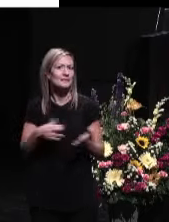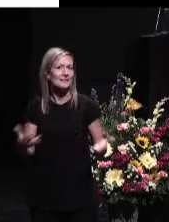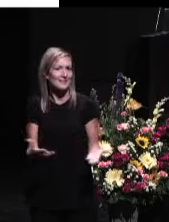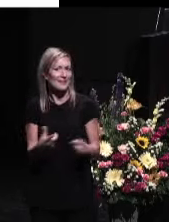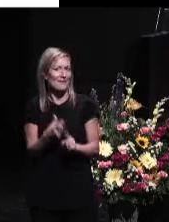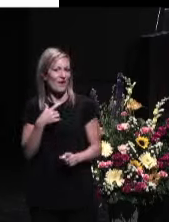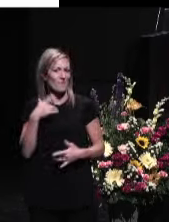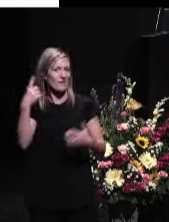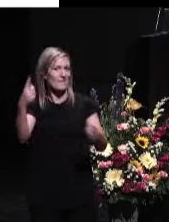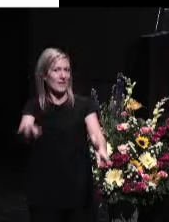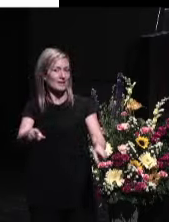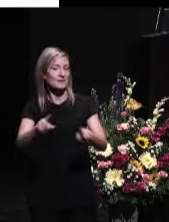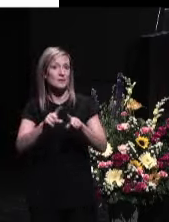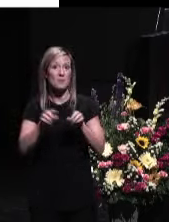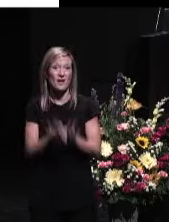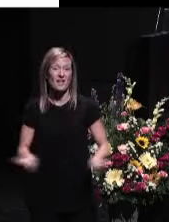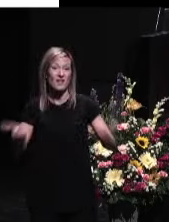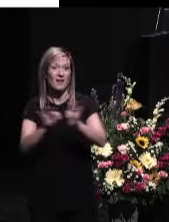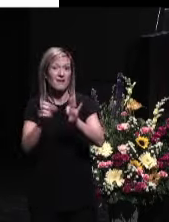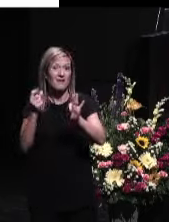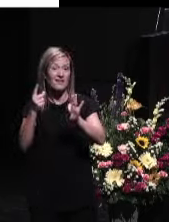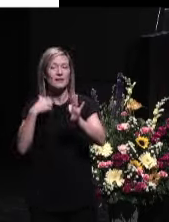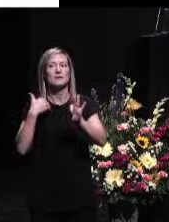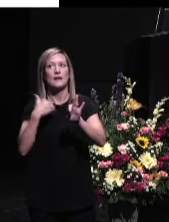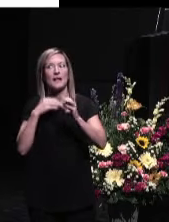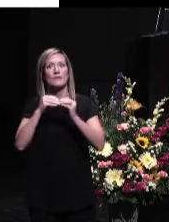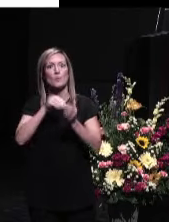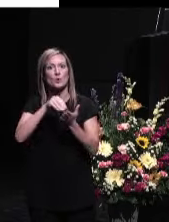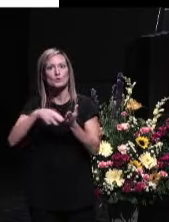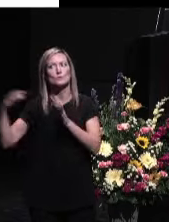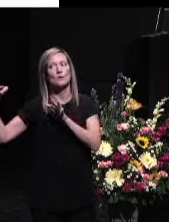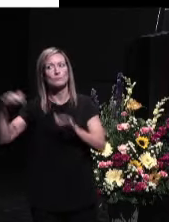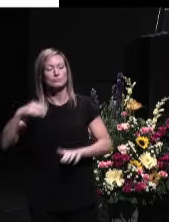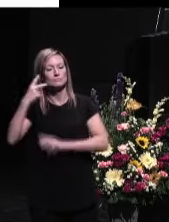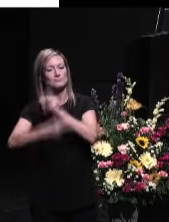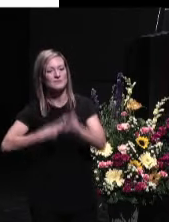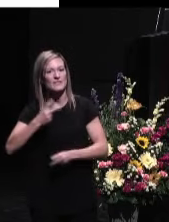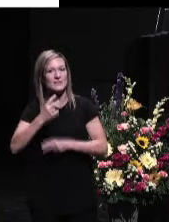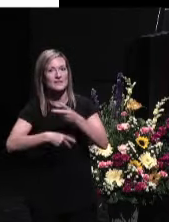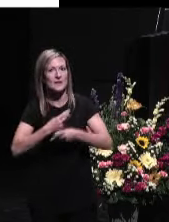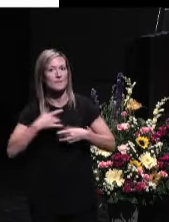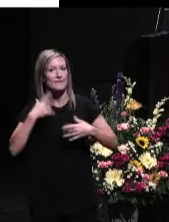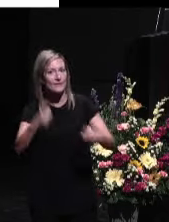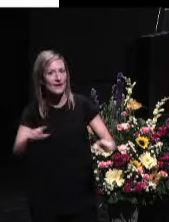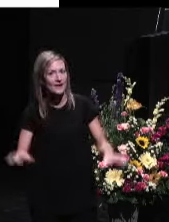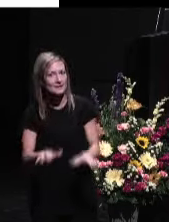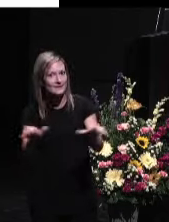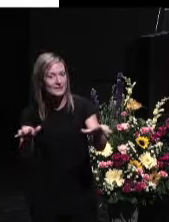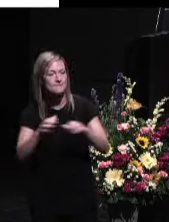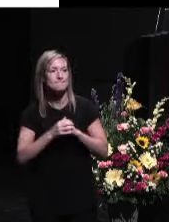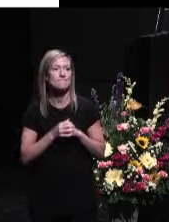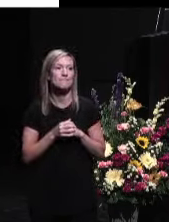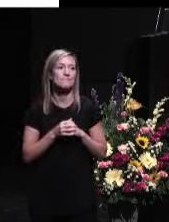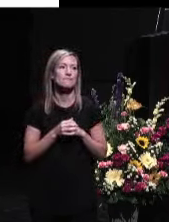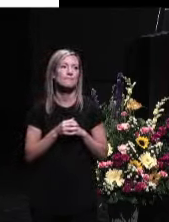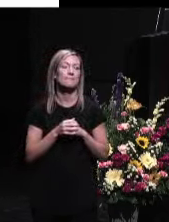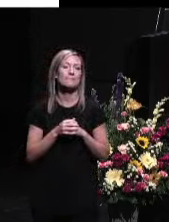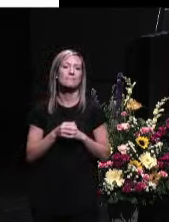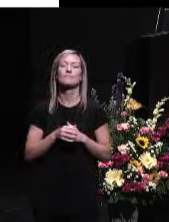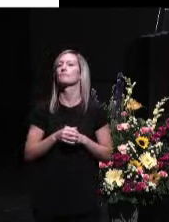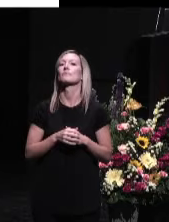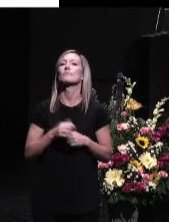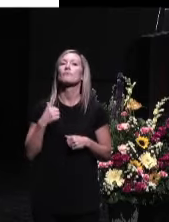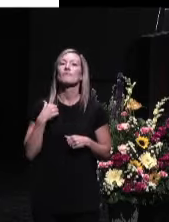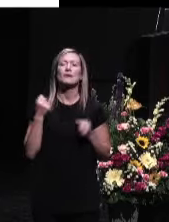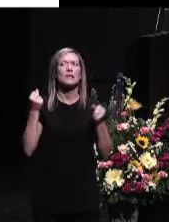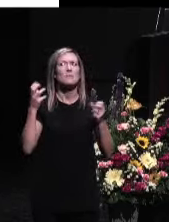of course, is opening that funnel up and getting more students into those types of activities. We've spent much more time, and I've been reviewing, many people